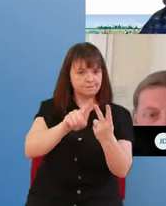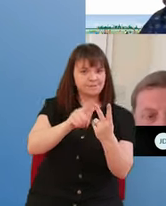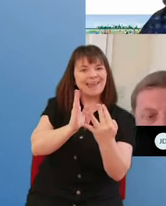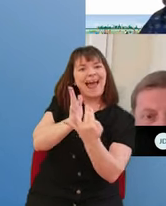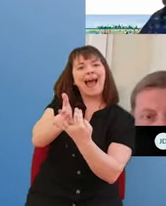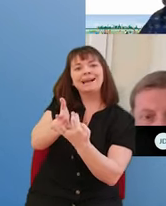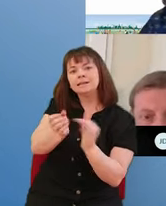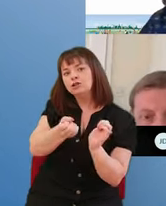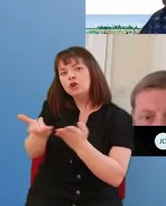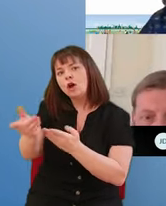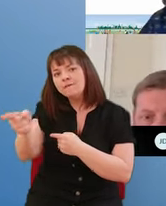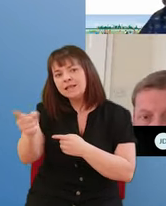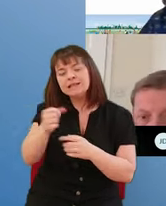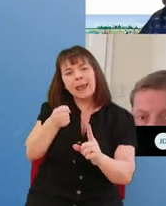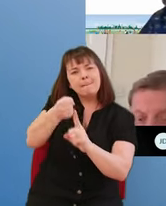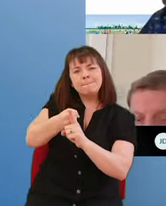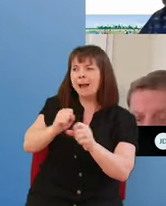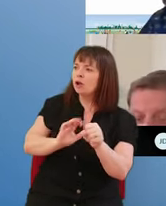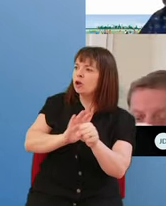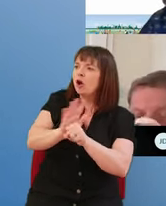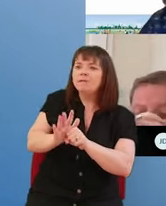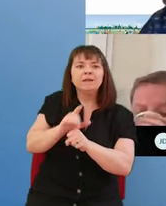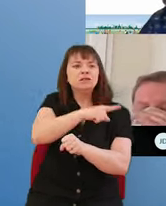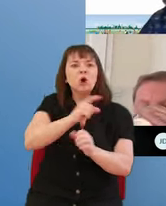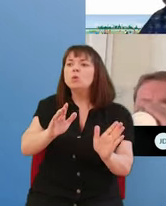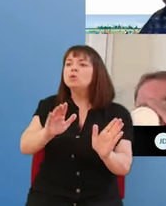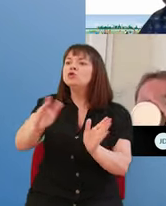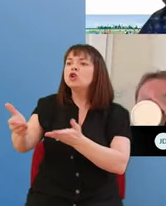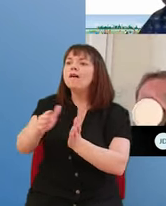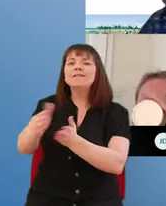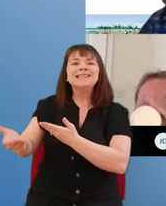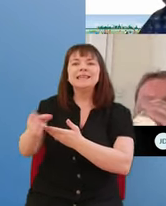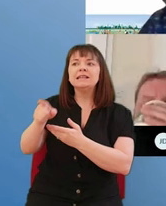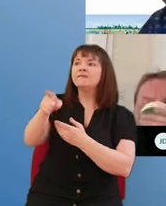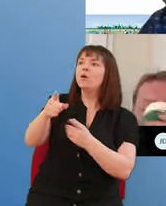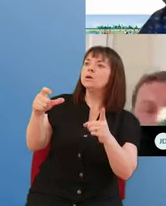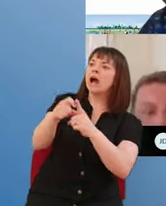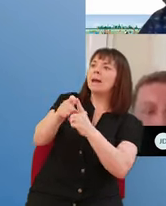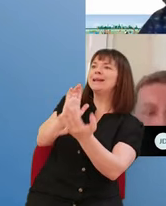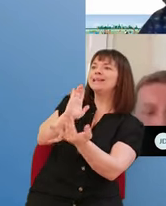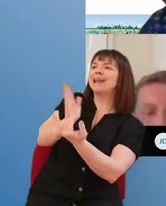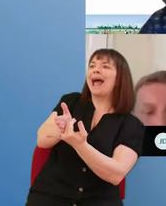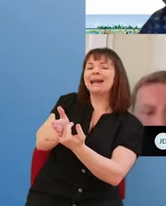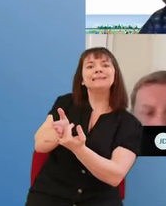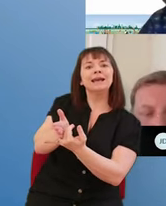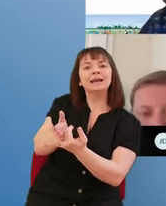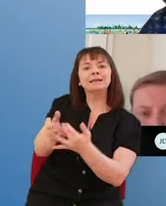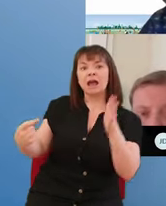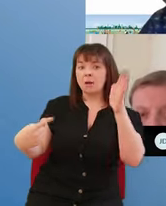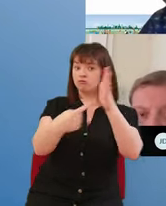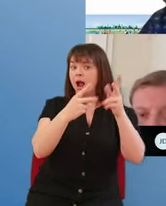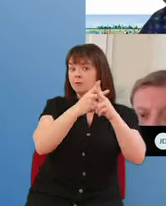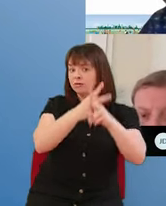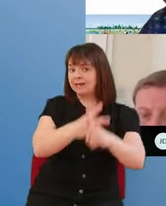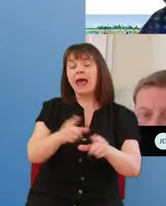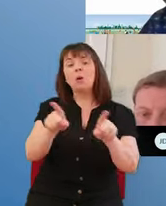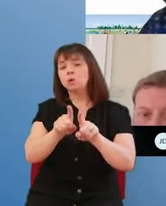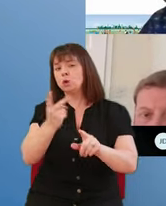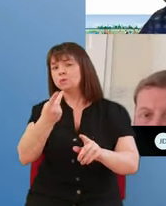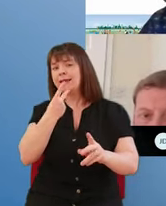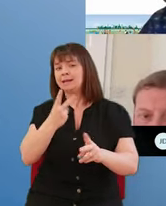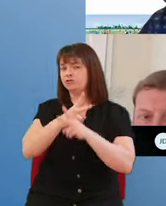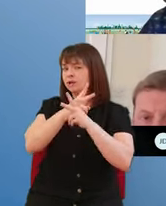enormous. People with diabetes have been very worried about going to crowded places or going to places where they perceive the risk of COVID-19